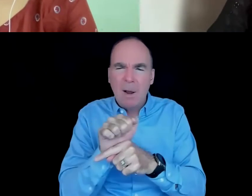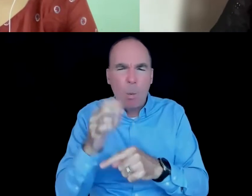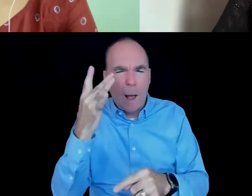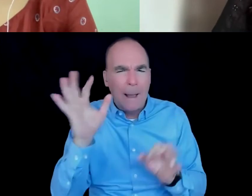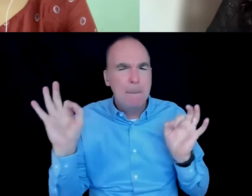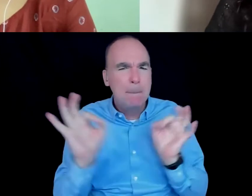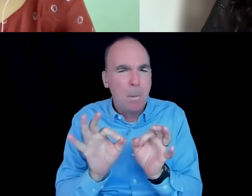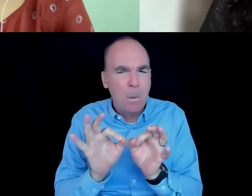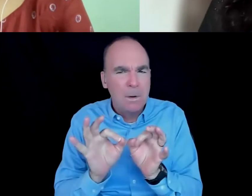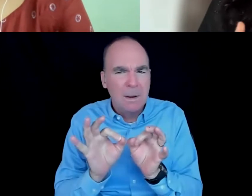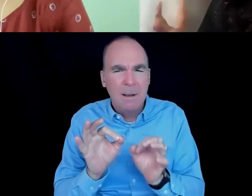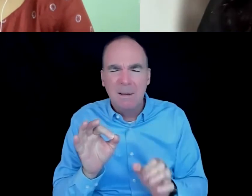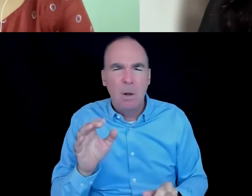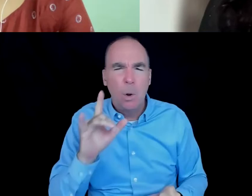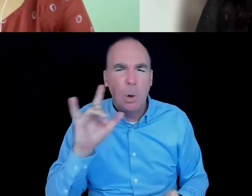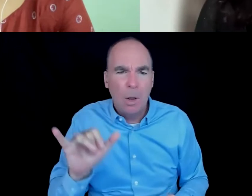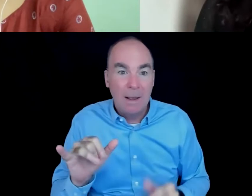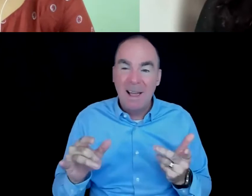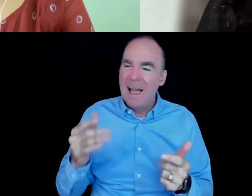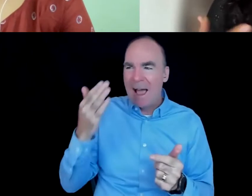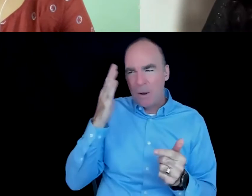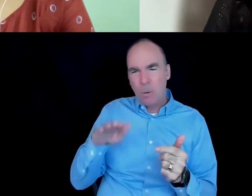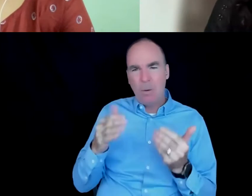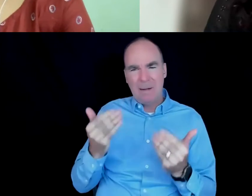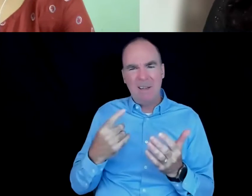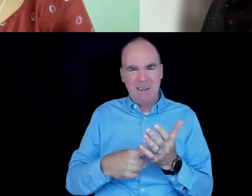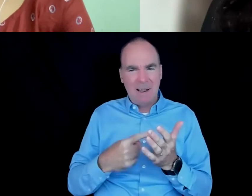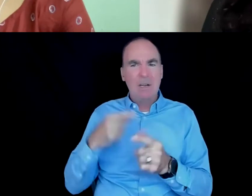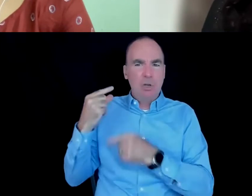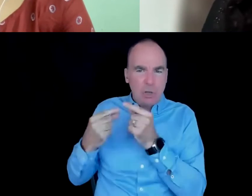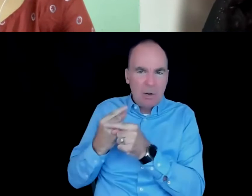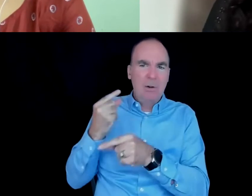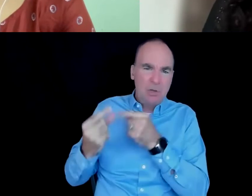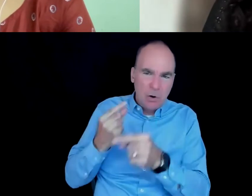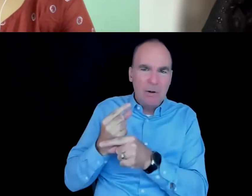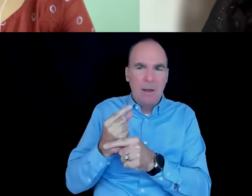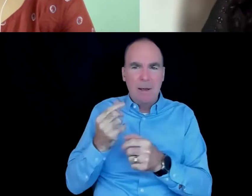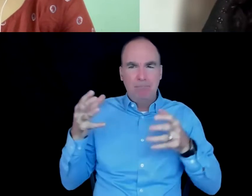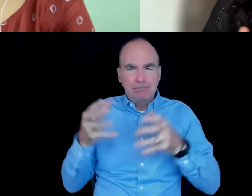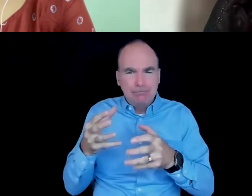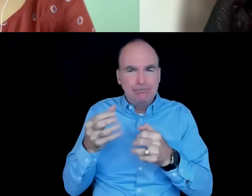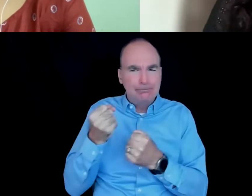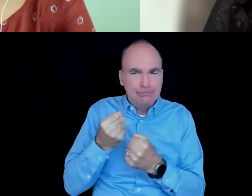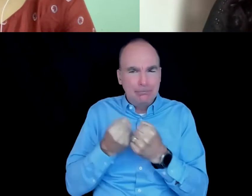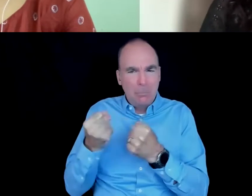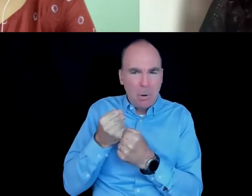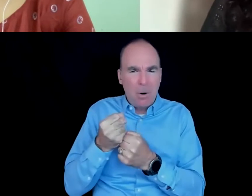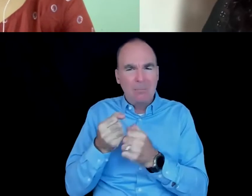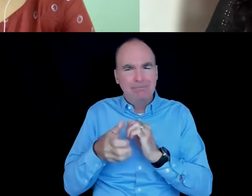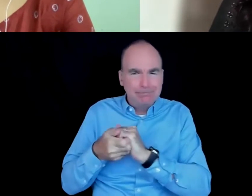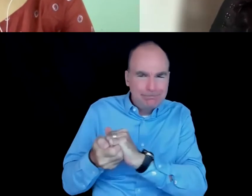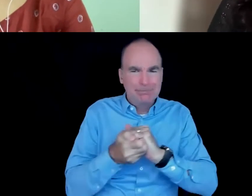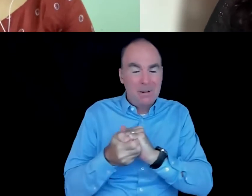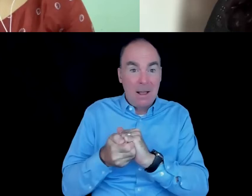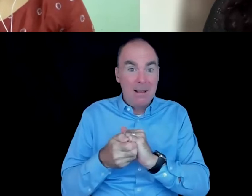Ananya. Yeah, I know today we're talking a lot about intergenerational solidarity, and there's a lot of focus on age and a